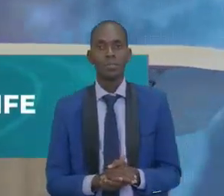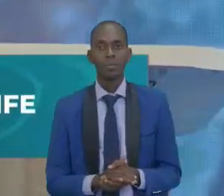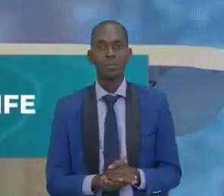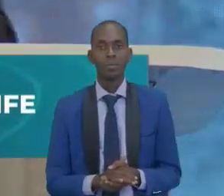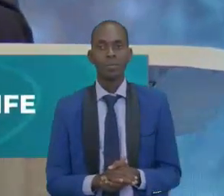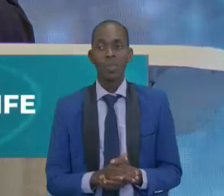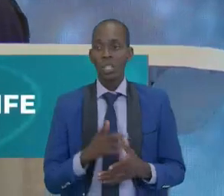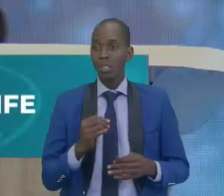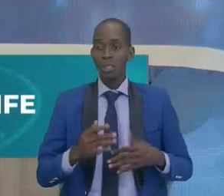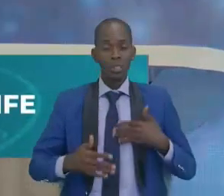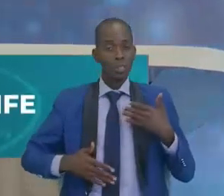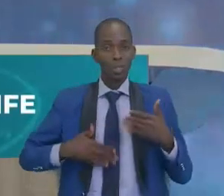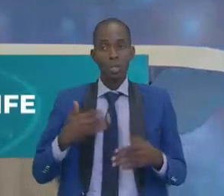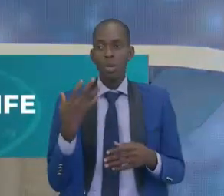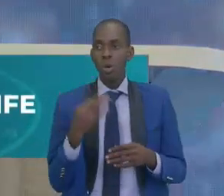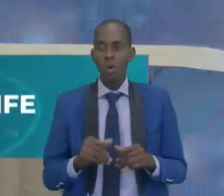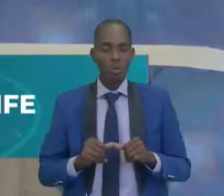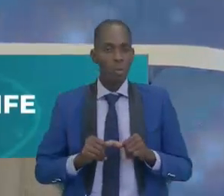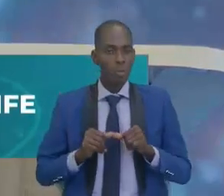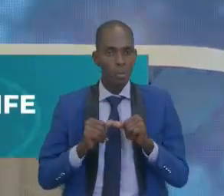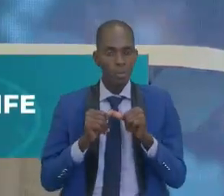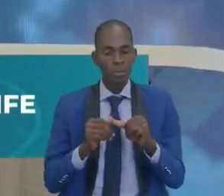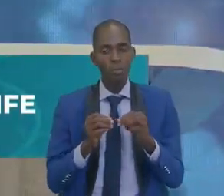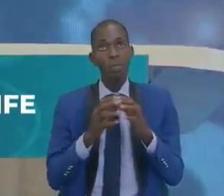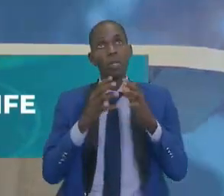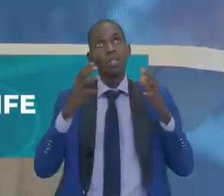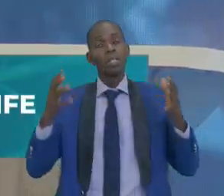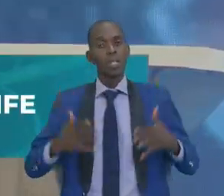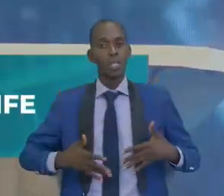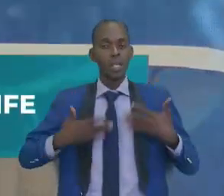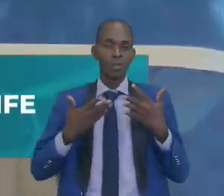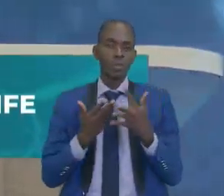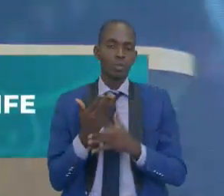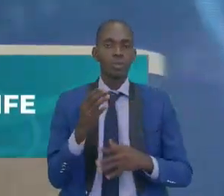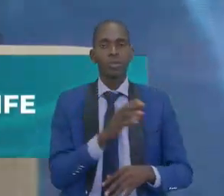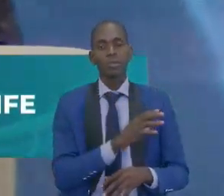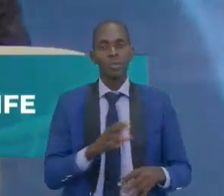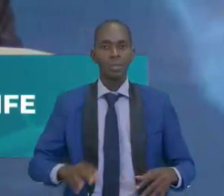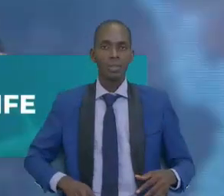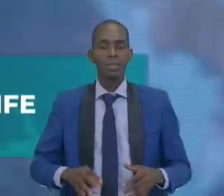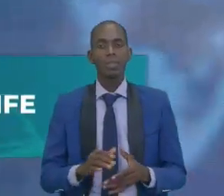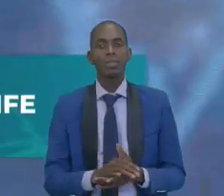The joy of perpetual abundant life through Christ.